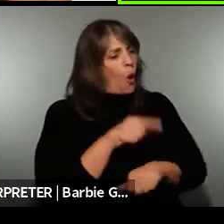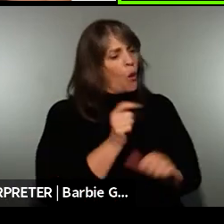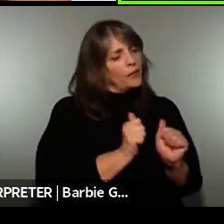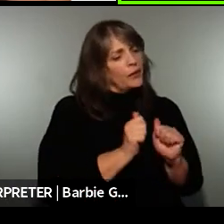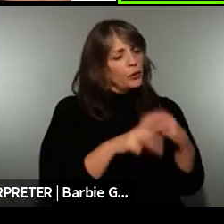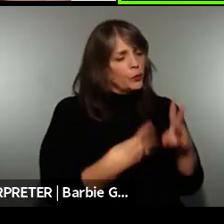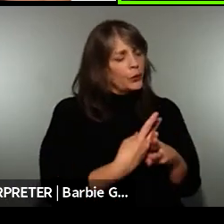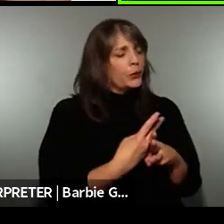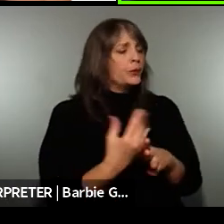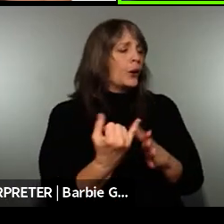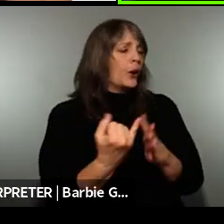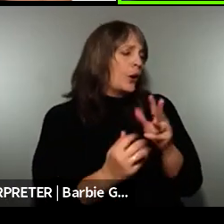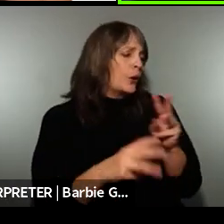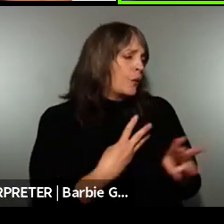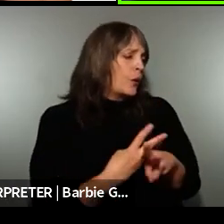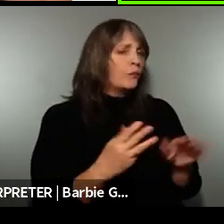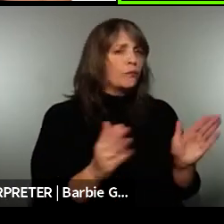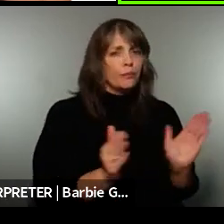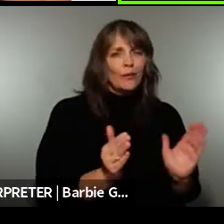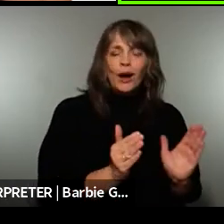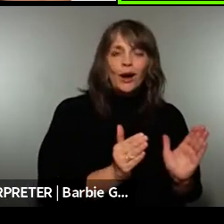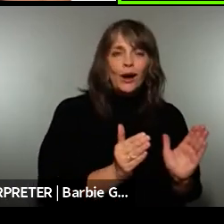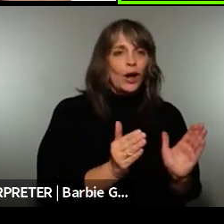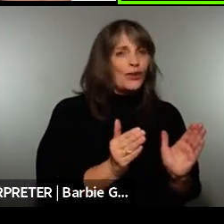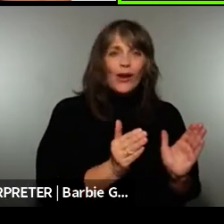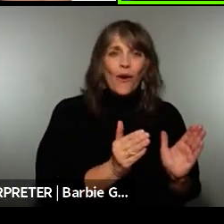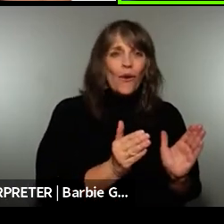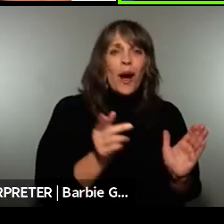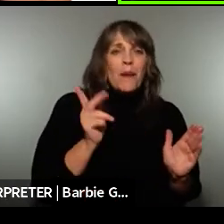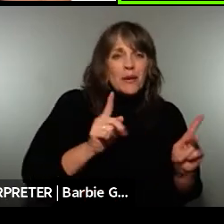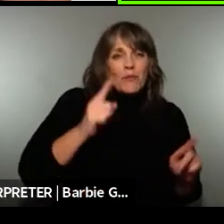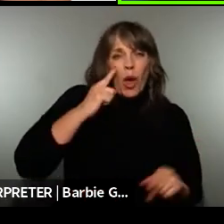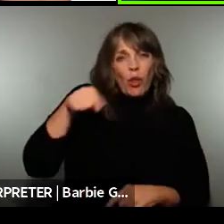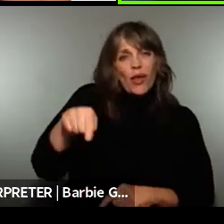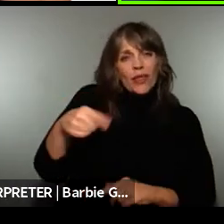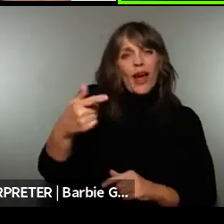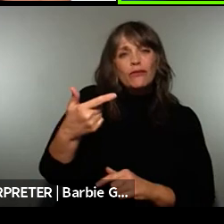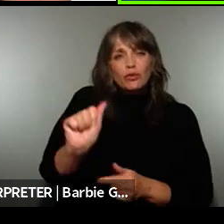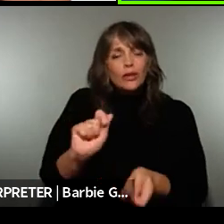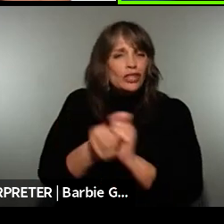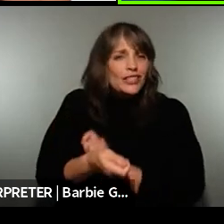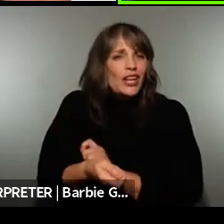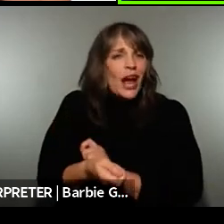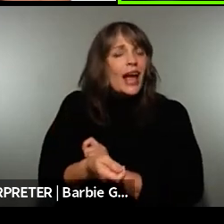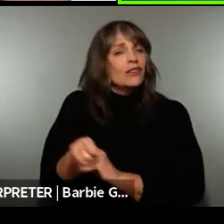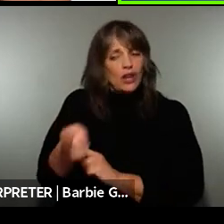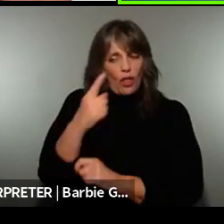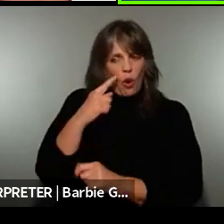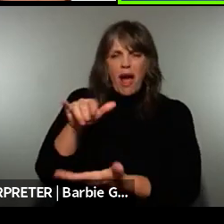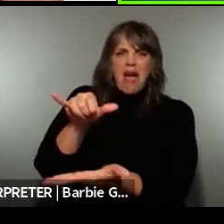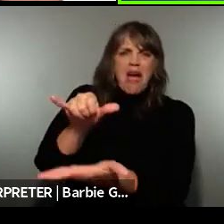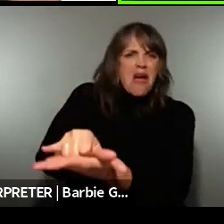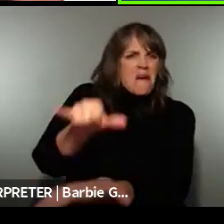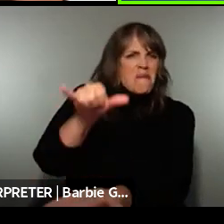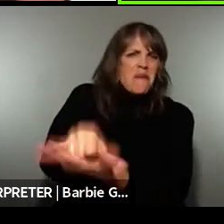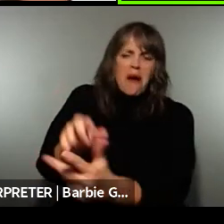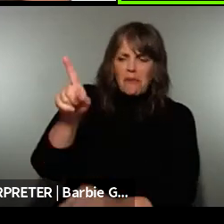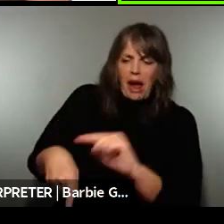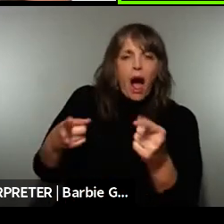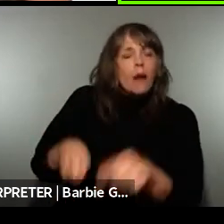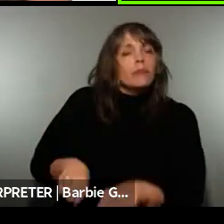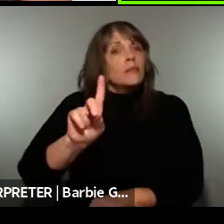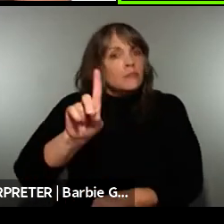what folks thought were the impossible. They made it happen, y'all. I mean, tickety-tock, look at our Senate. Things are changing.